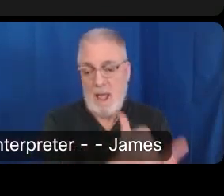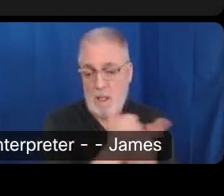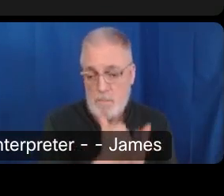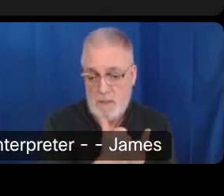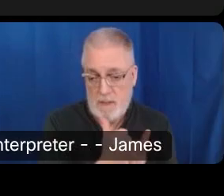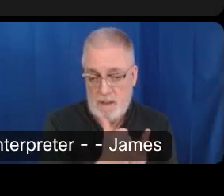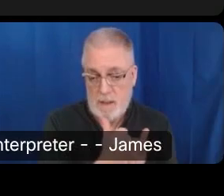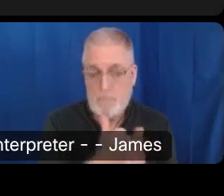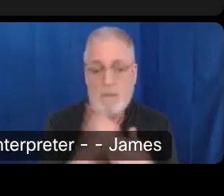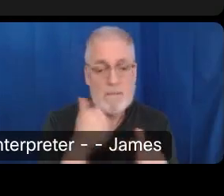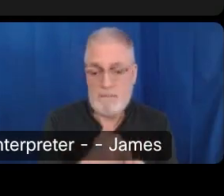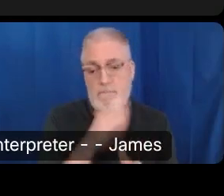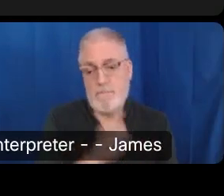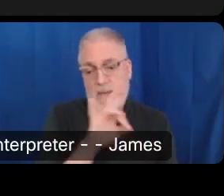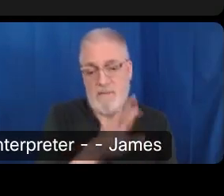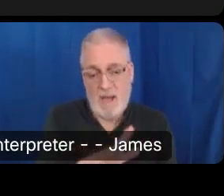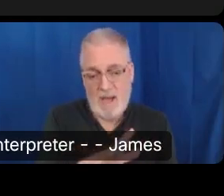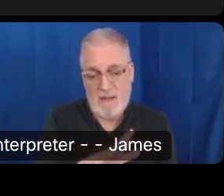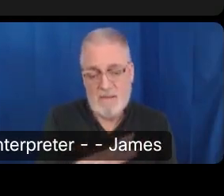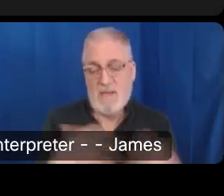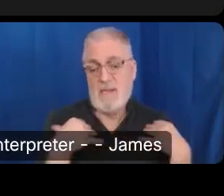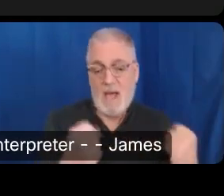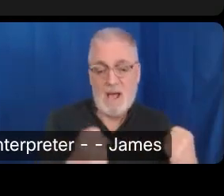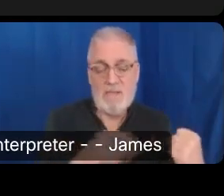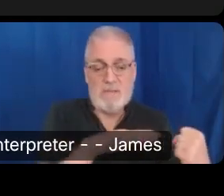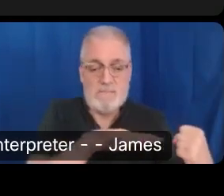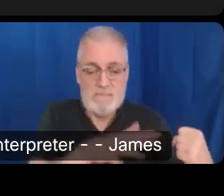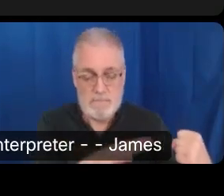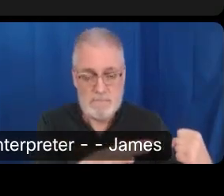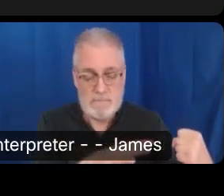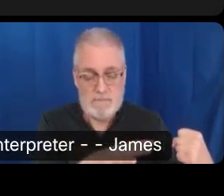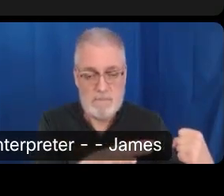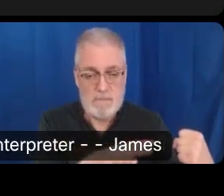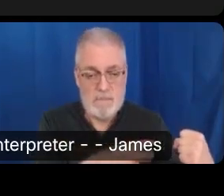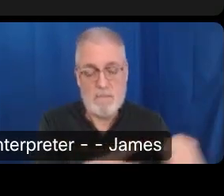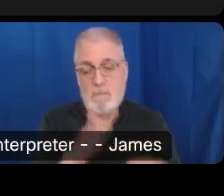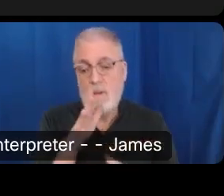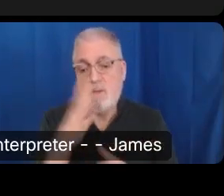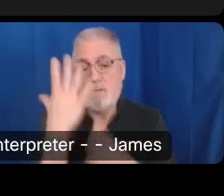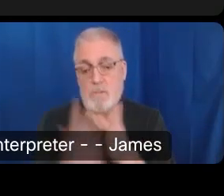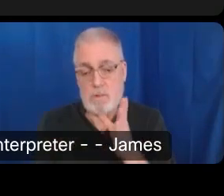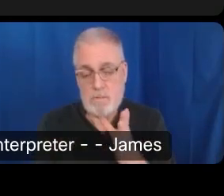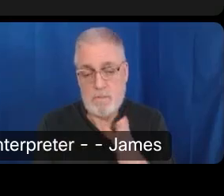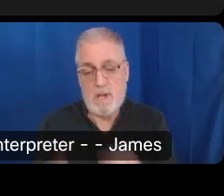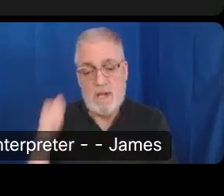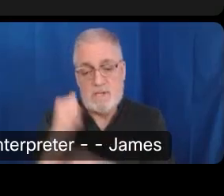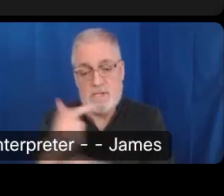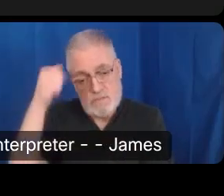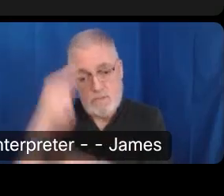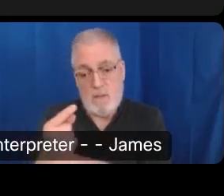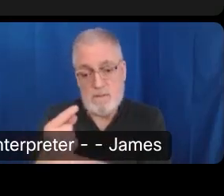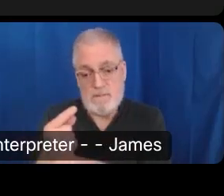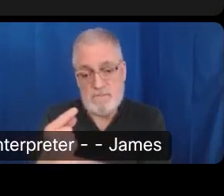So I don't know how to access these services. I don't know what's available to me. And there's no easy way to navigate